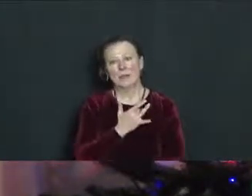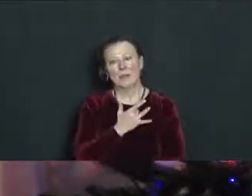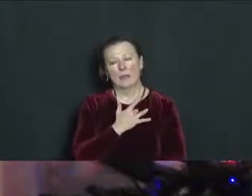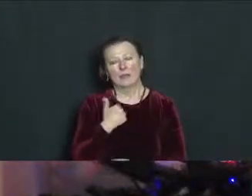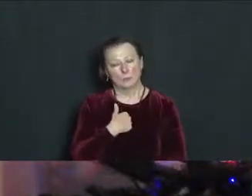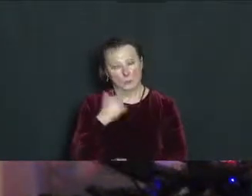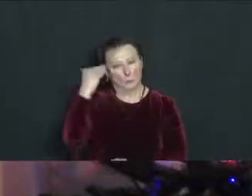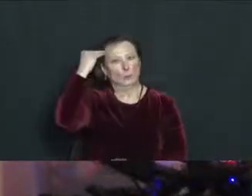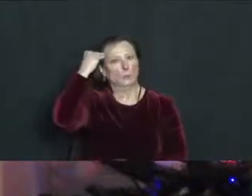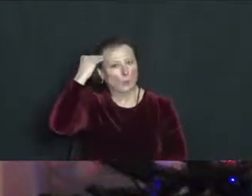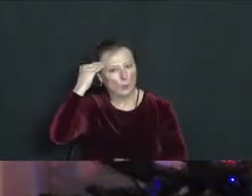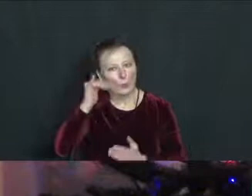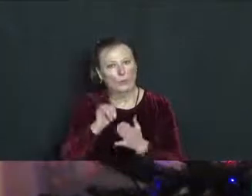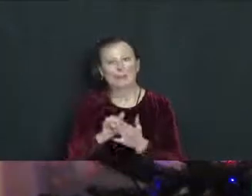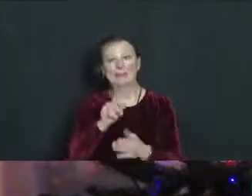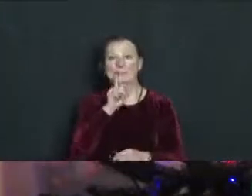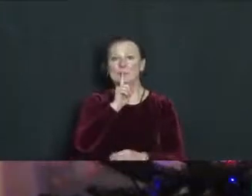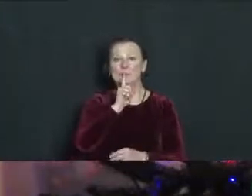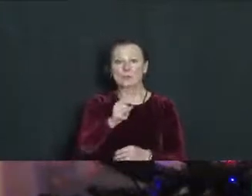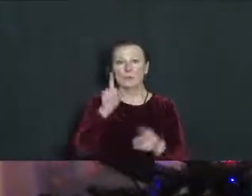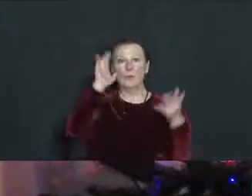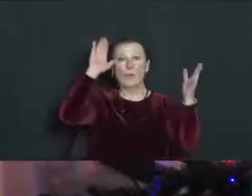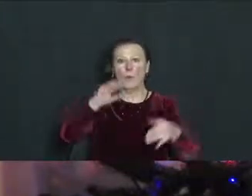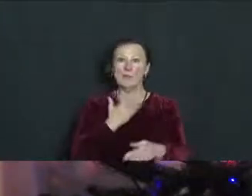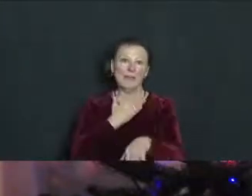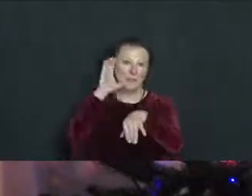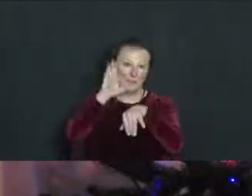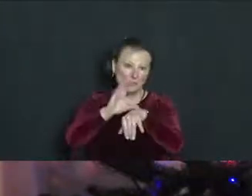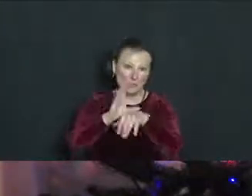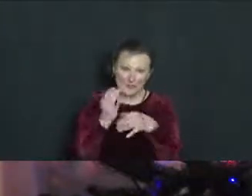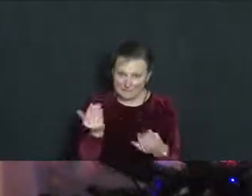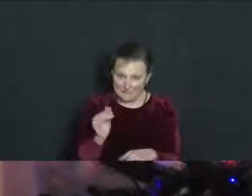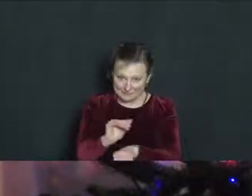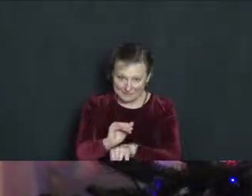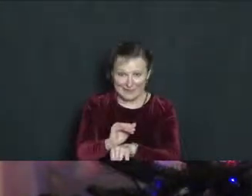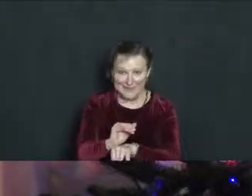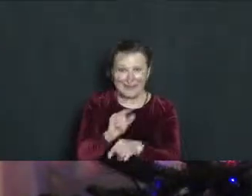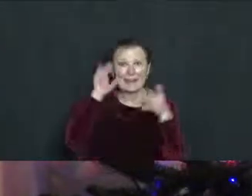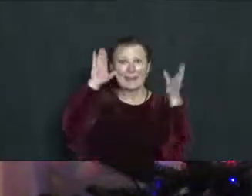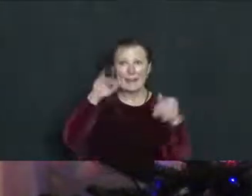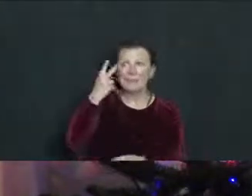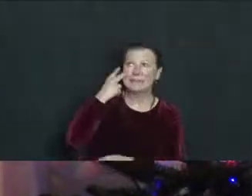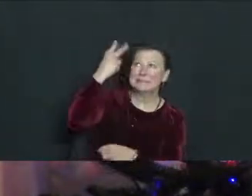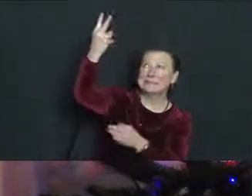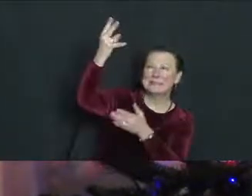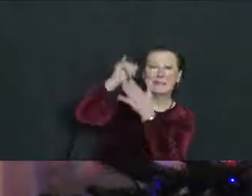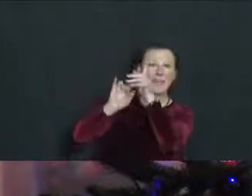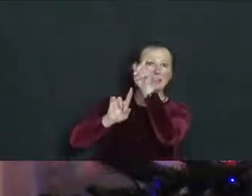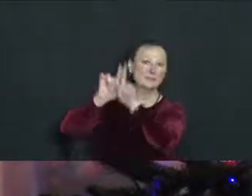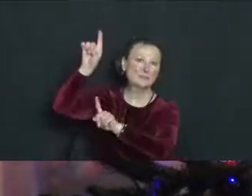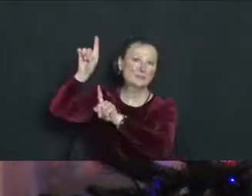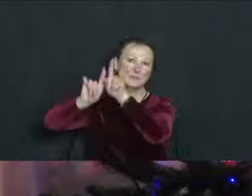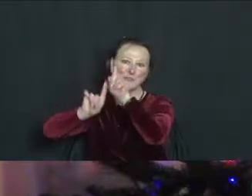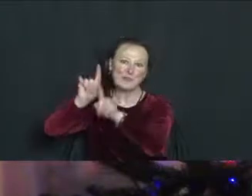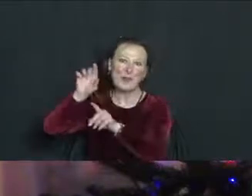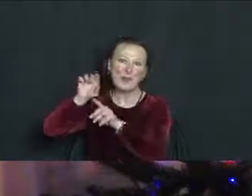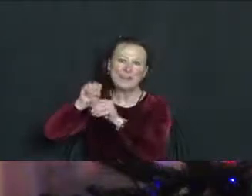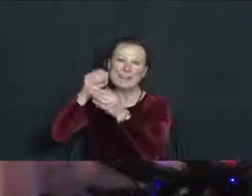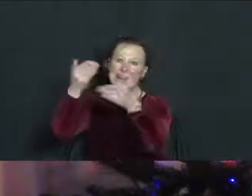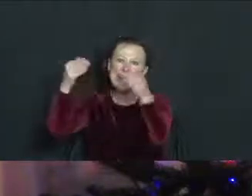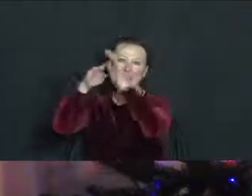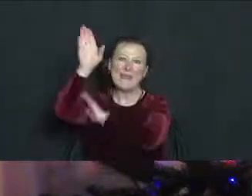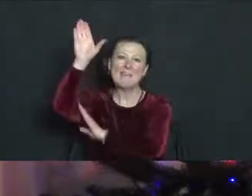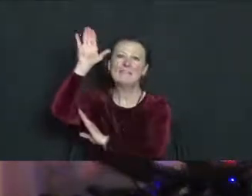true. May our service tonight help us to see this star in the heavens of our